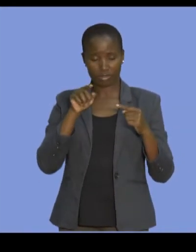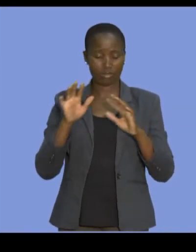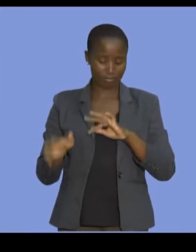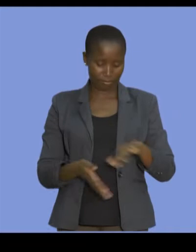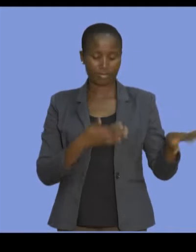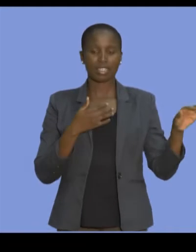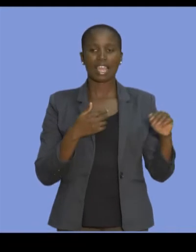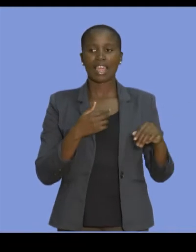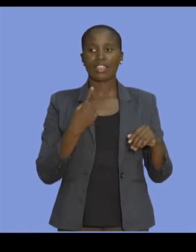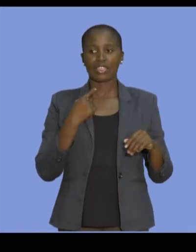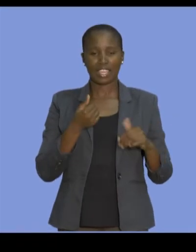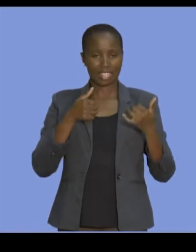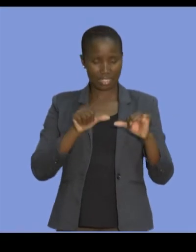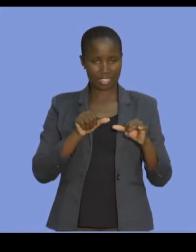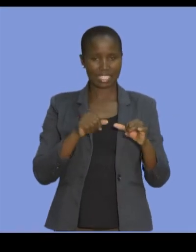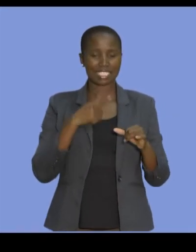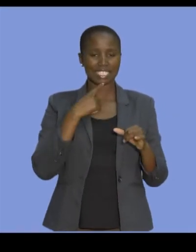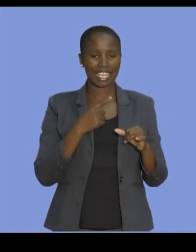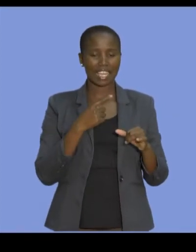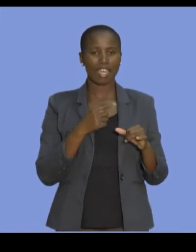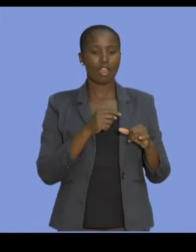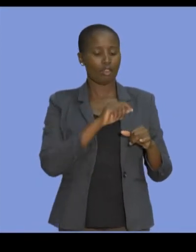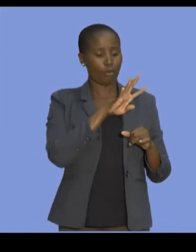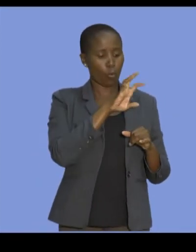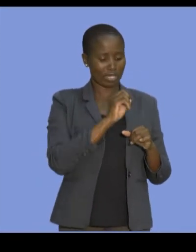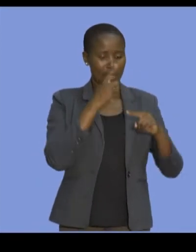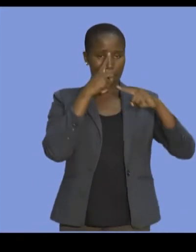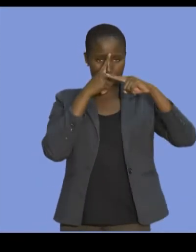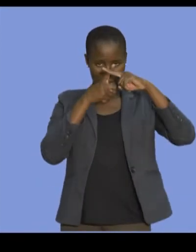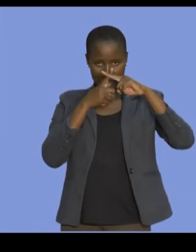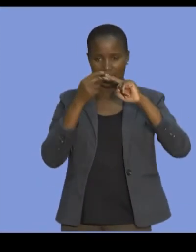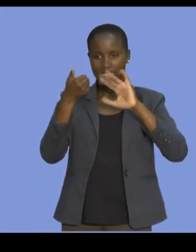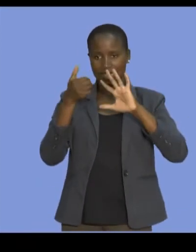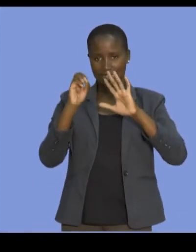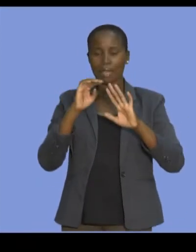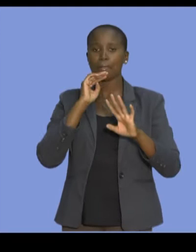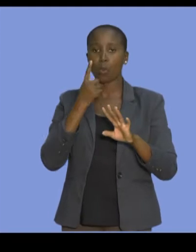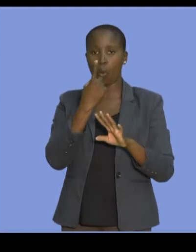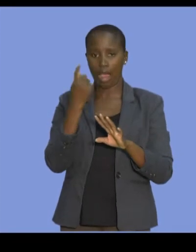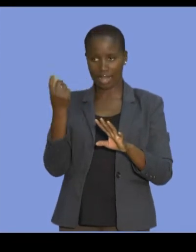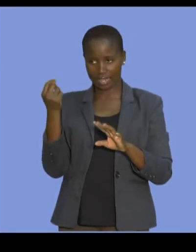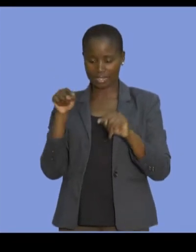And for the next interval, 40 plus 60, which is 100, divided by 2, we get 50.